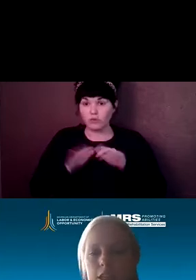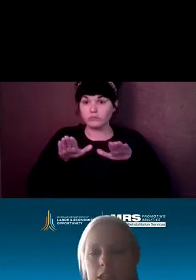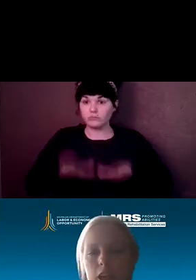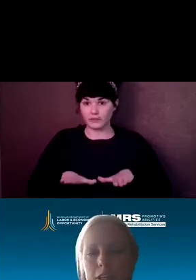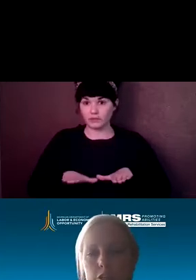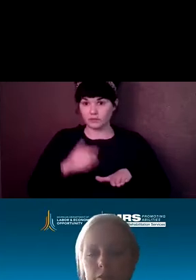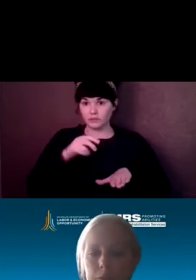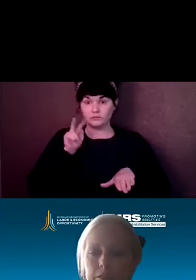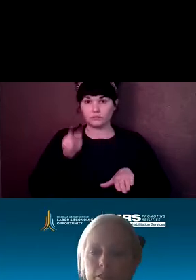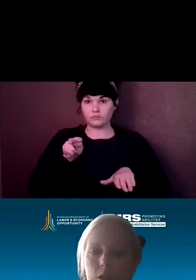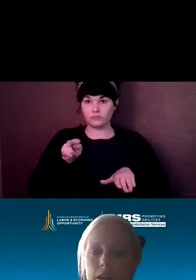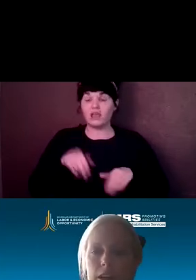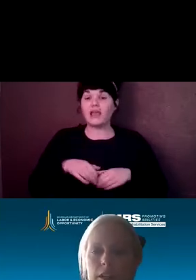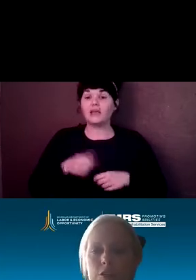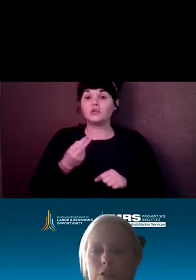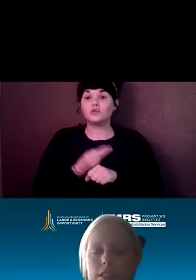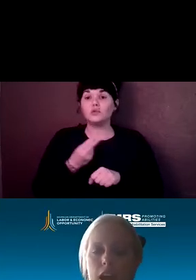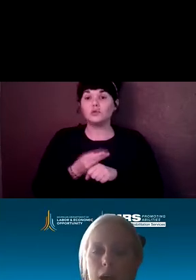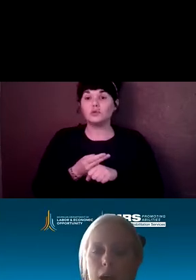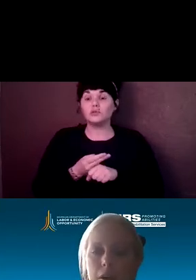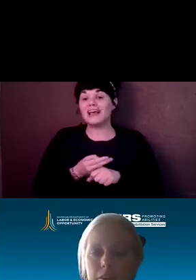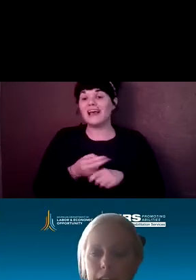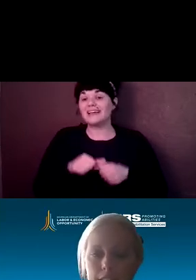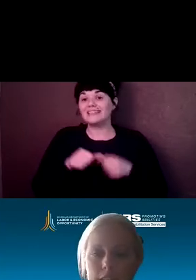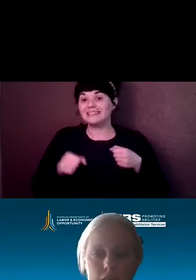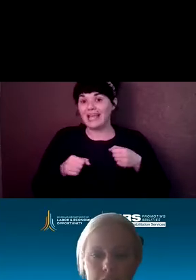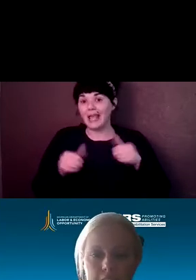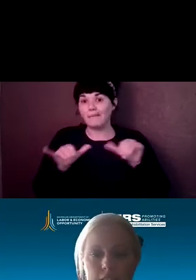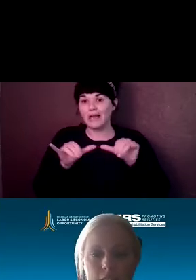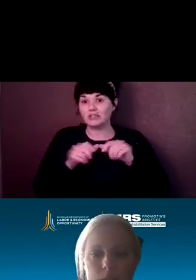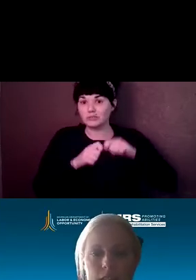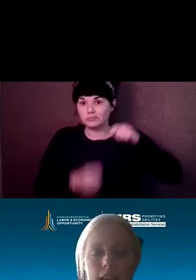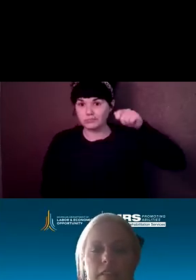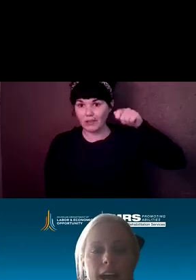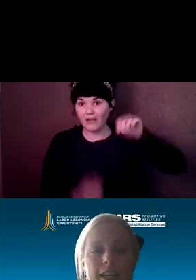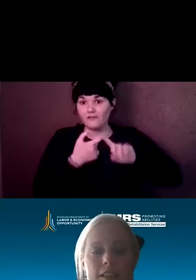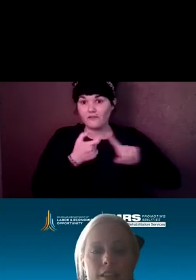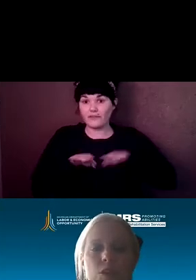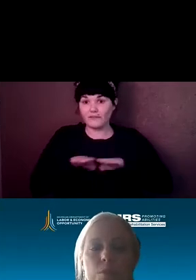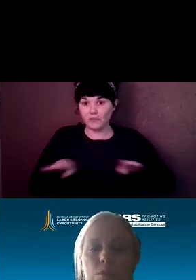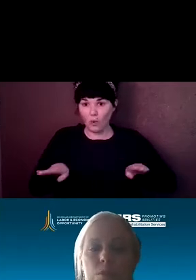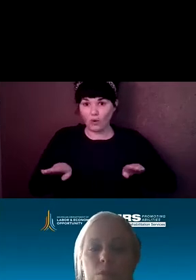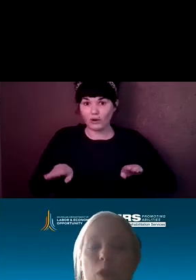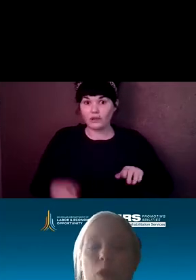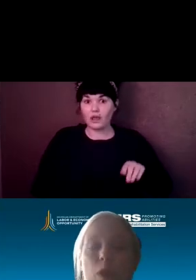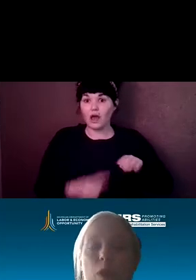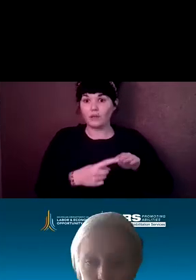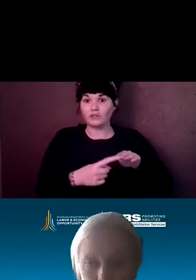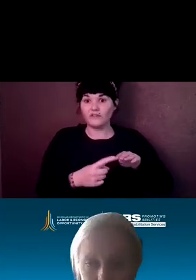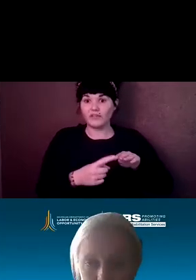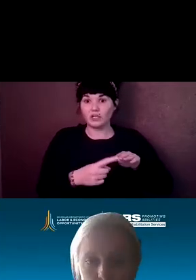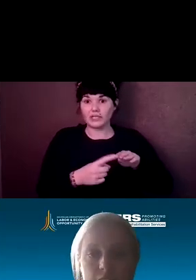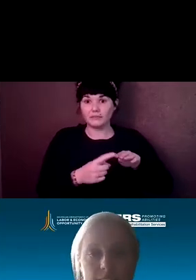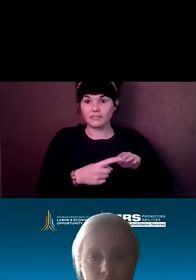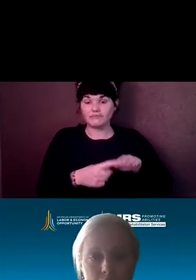tape measure and measure from the floor to the top of the hands or the fingertips. Now that is your appropriate writing